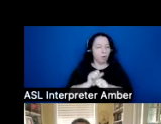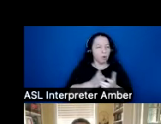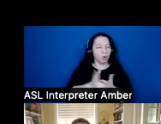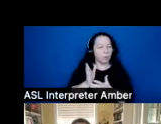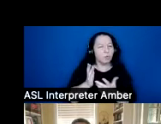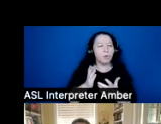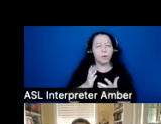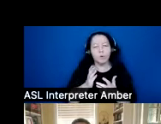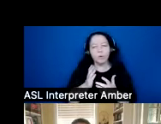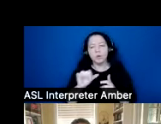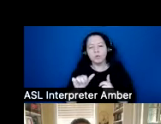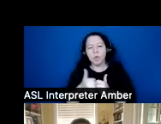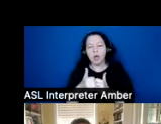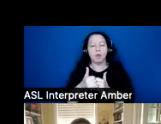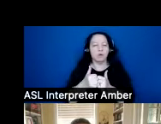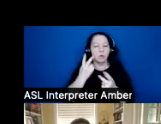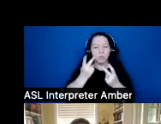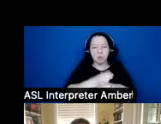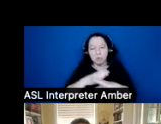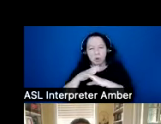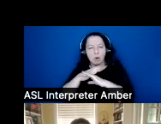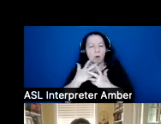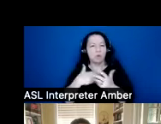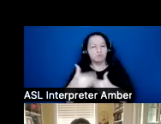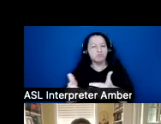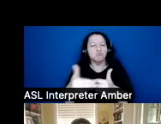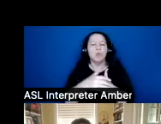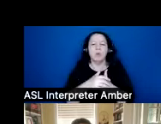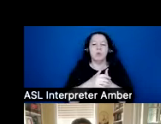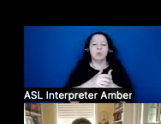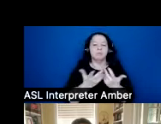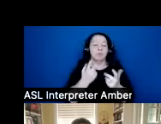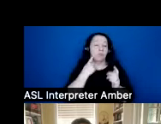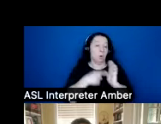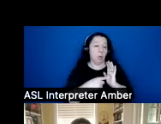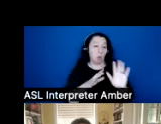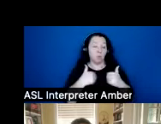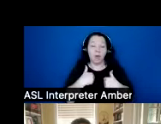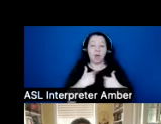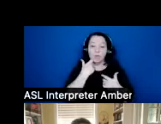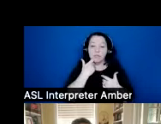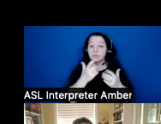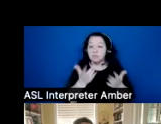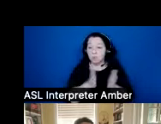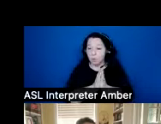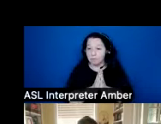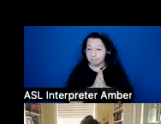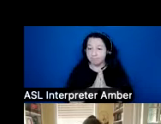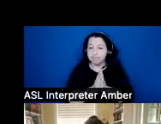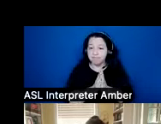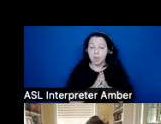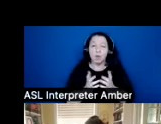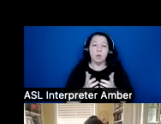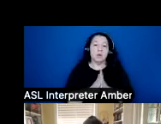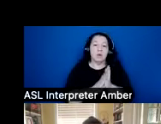challenges, right, as we move forward. We've seen that, for example, we had a request recently to explore